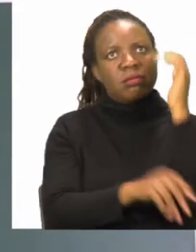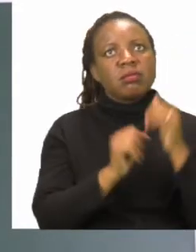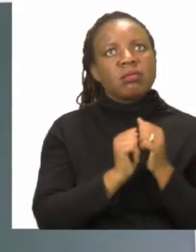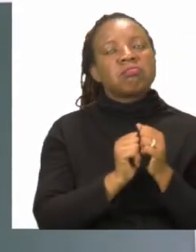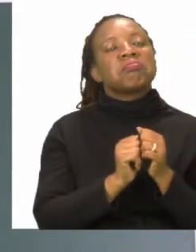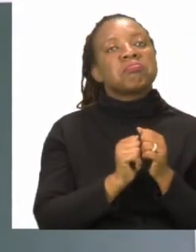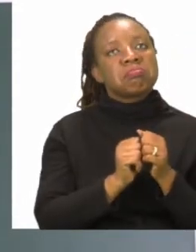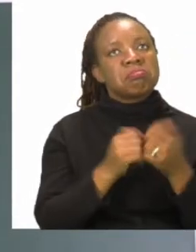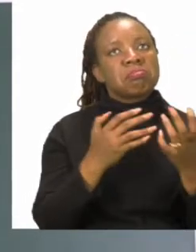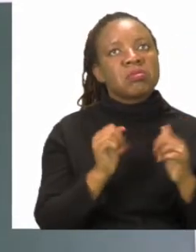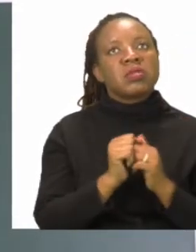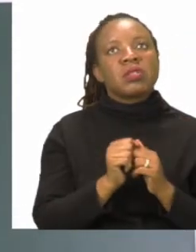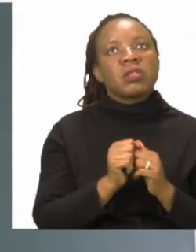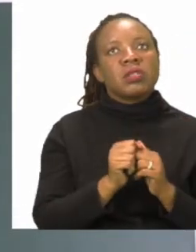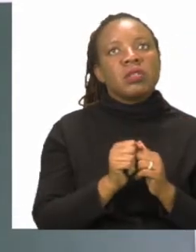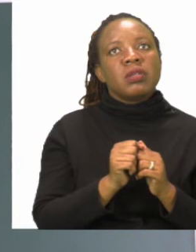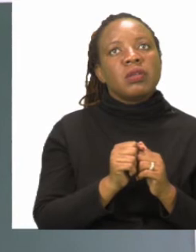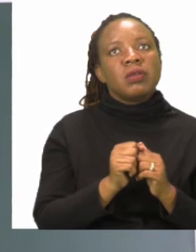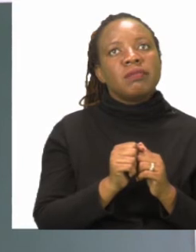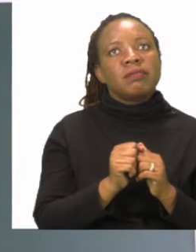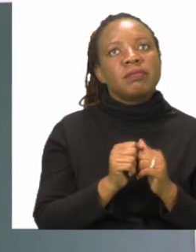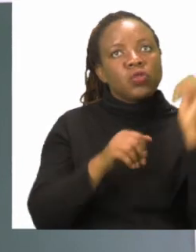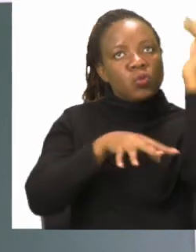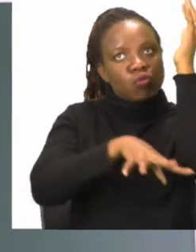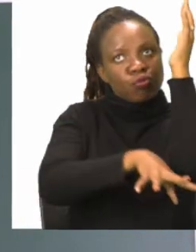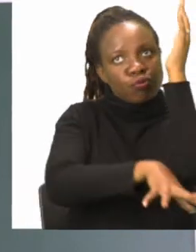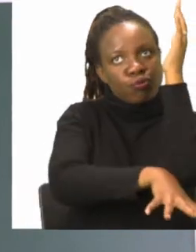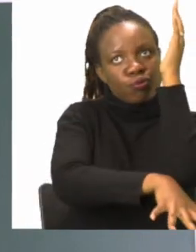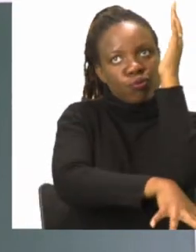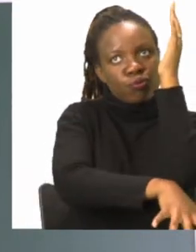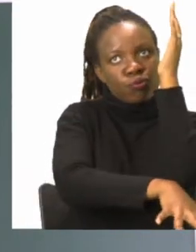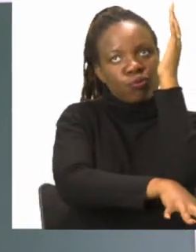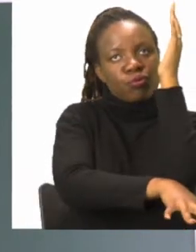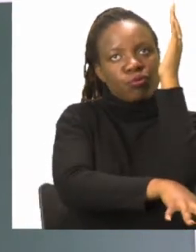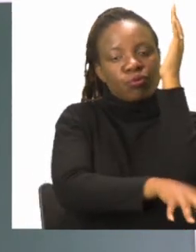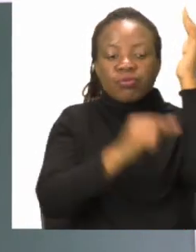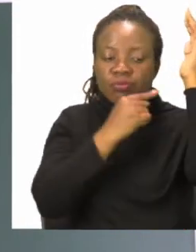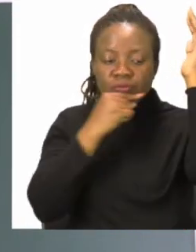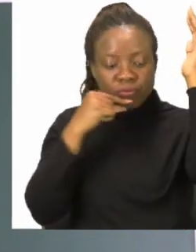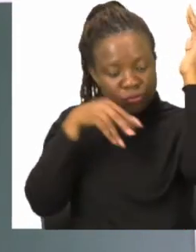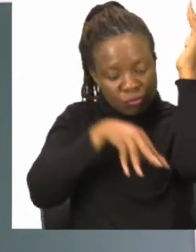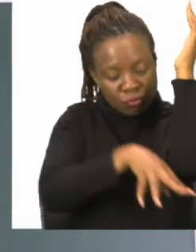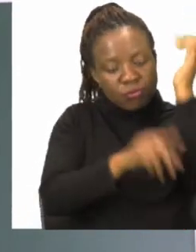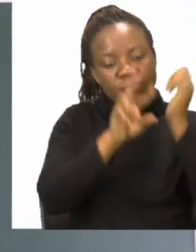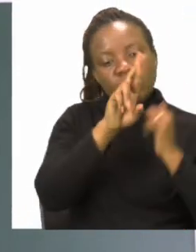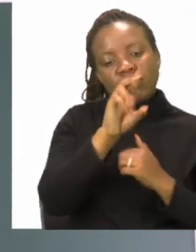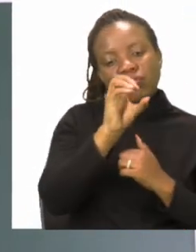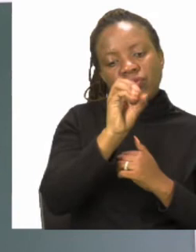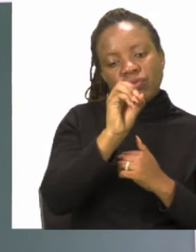That's right, everyone. This part is called the root.